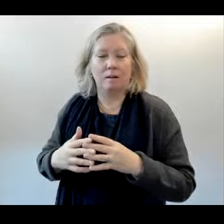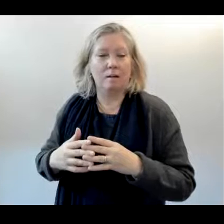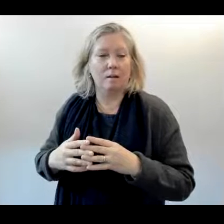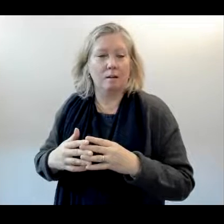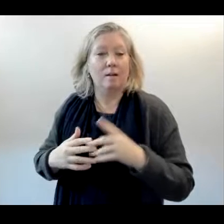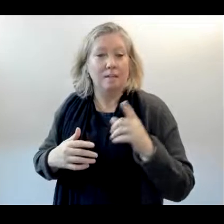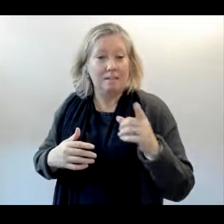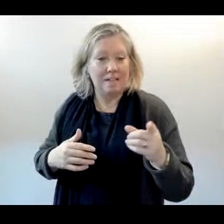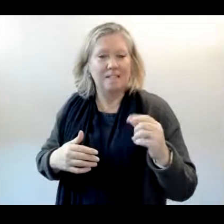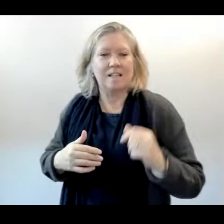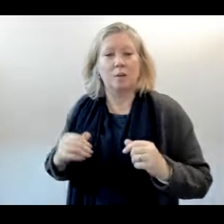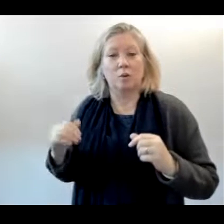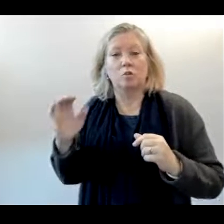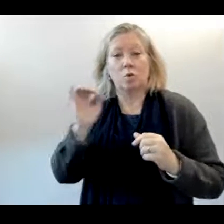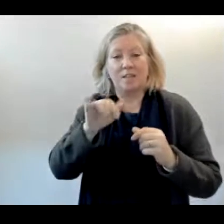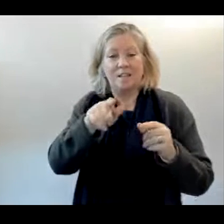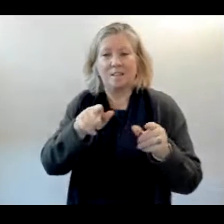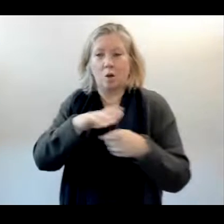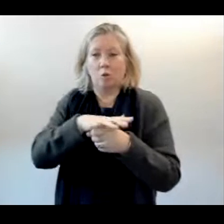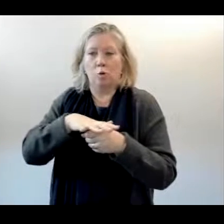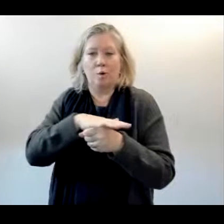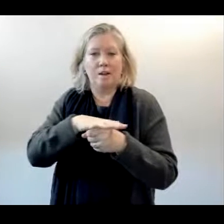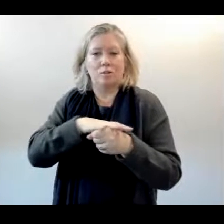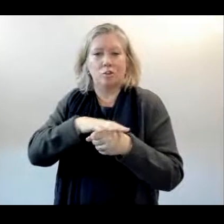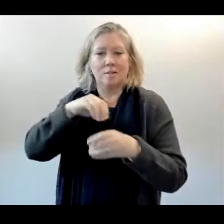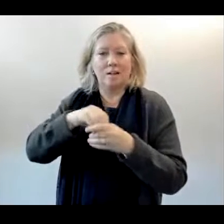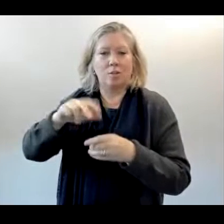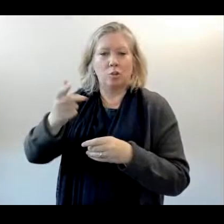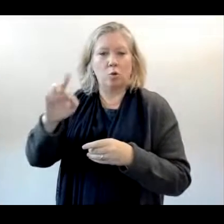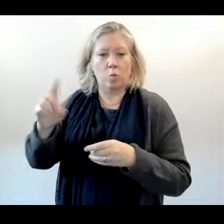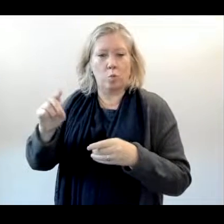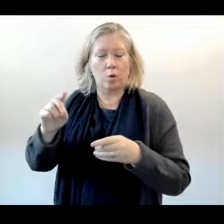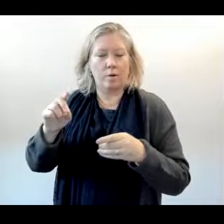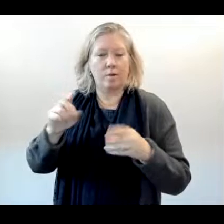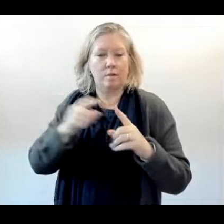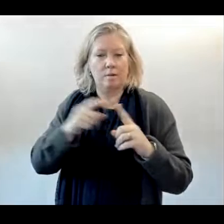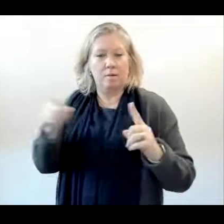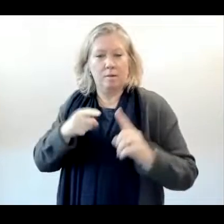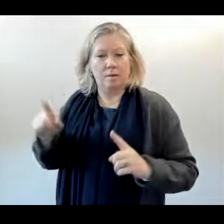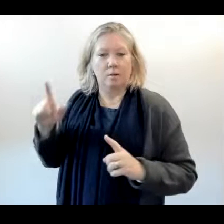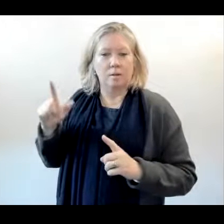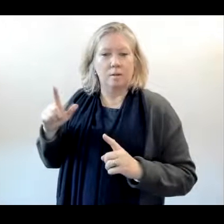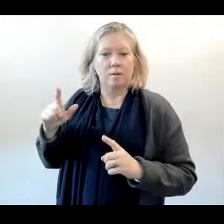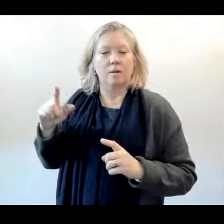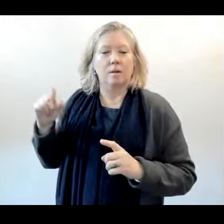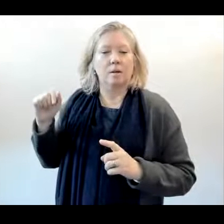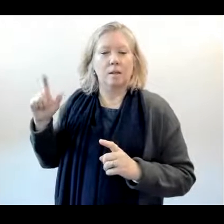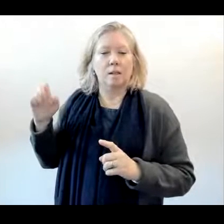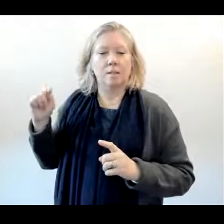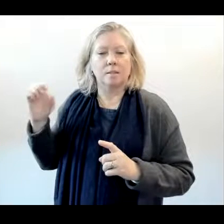listed parcels, blocks, and lots in the 3rd Ward to Lecce LLC for $30,000 plus